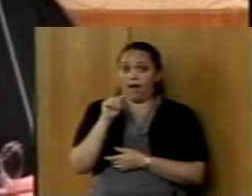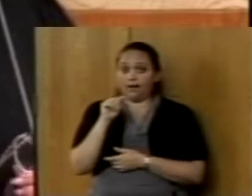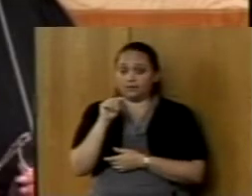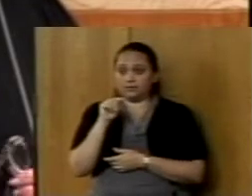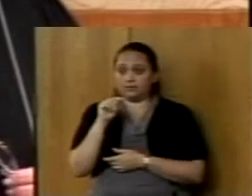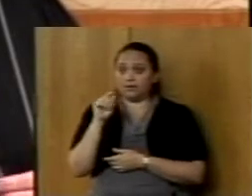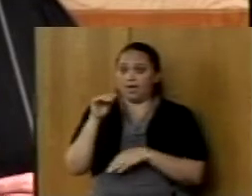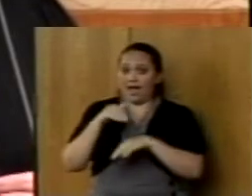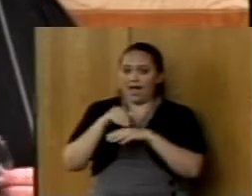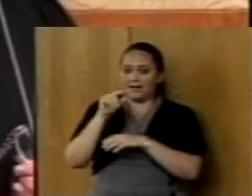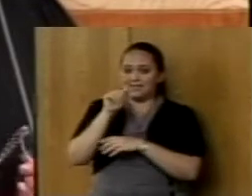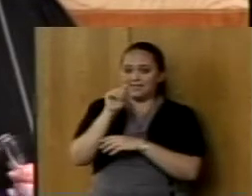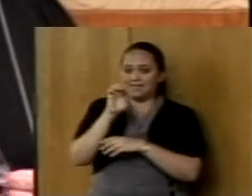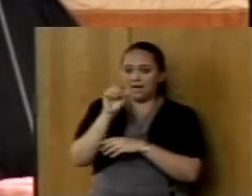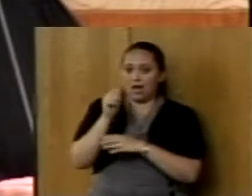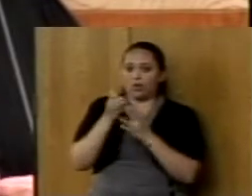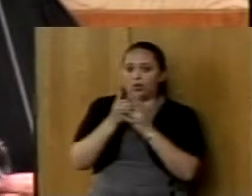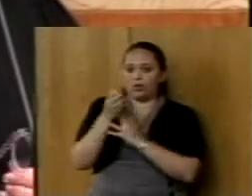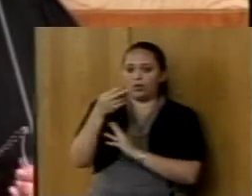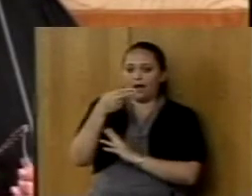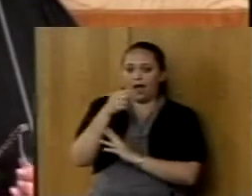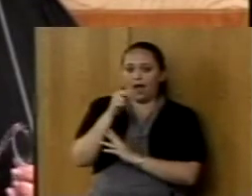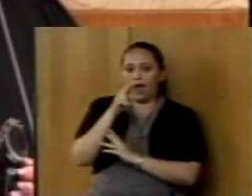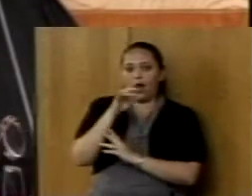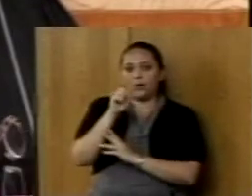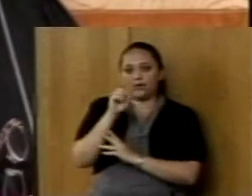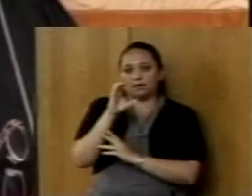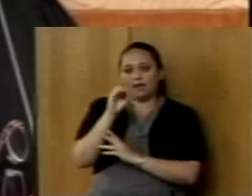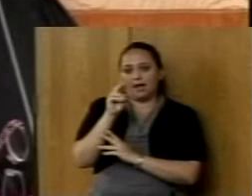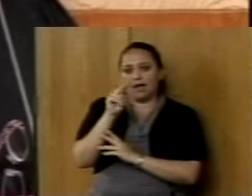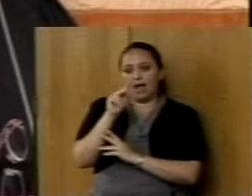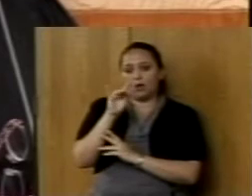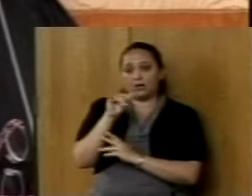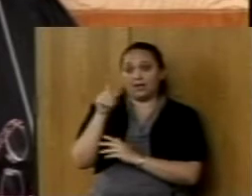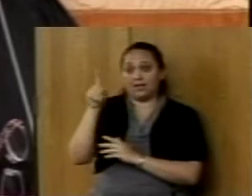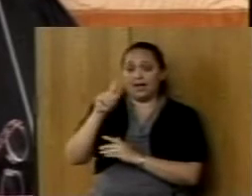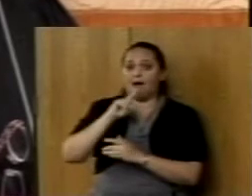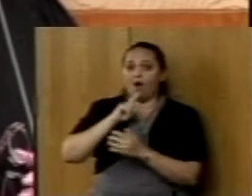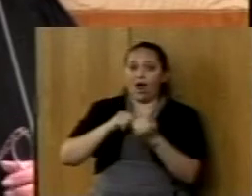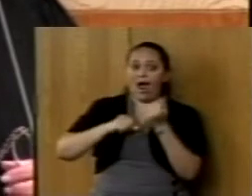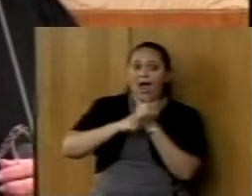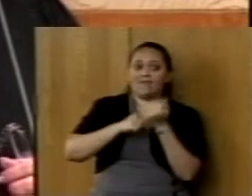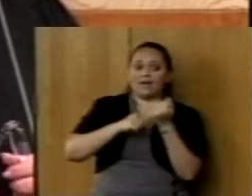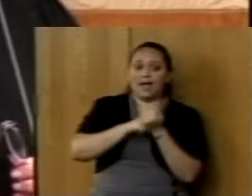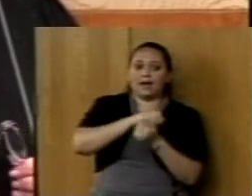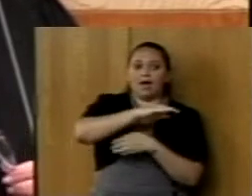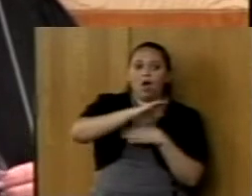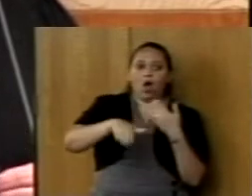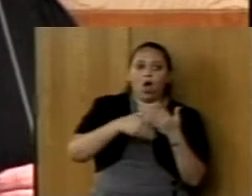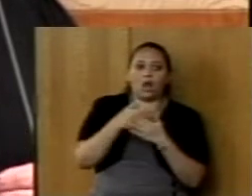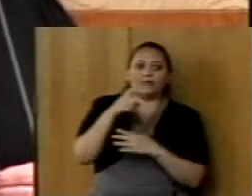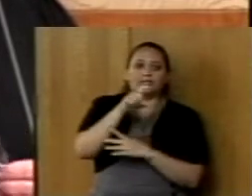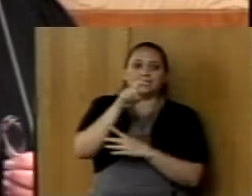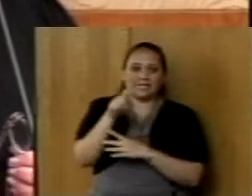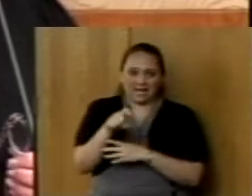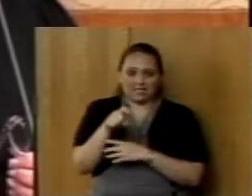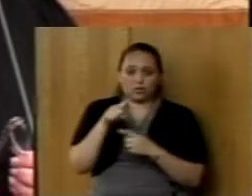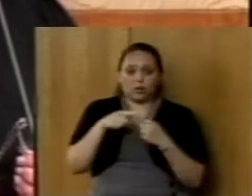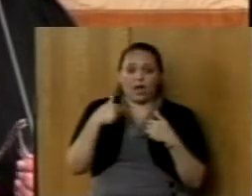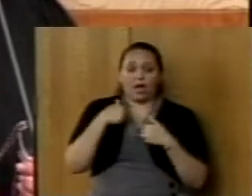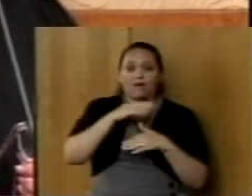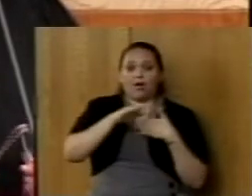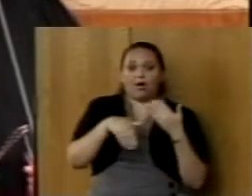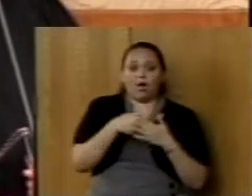at TEA through Harris County. They are advocating all of Texas to have all